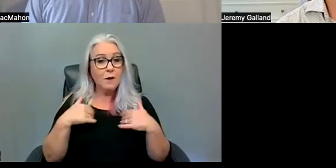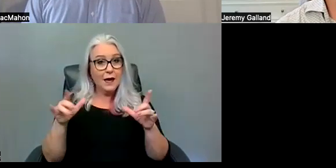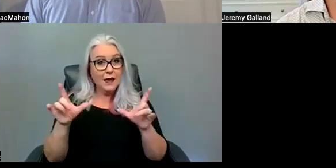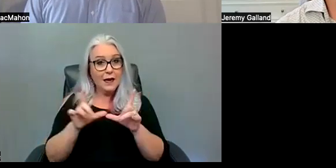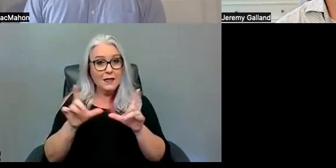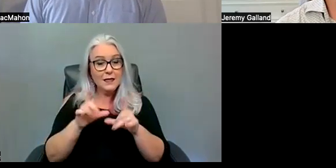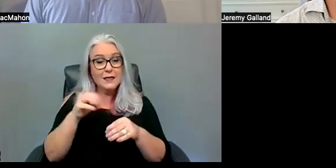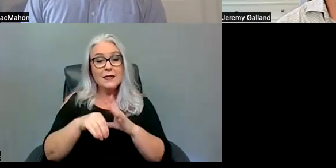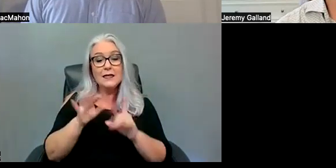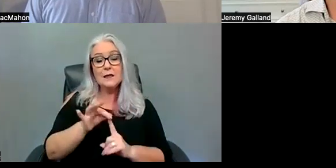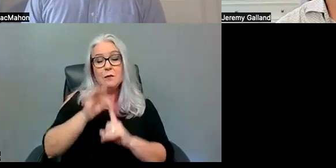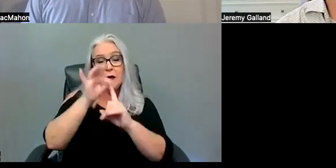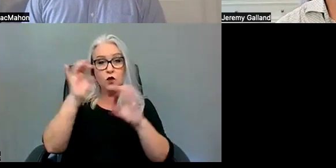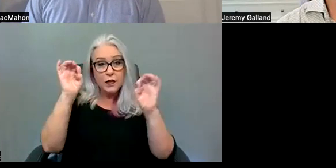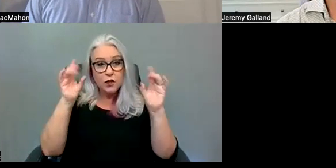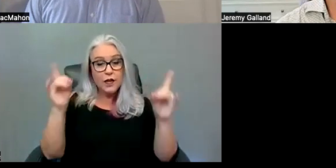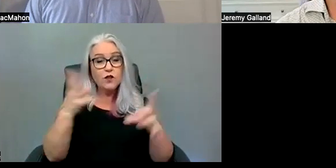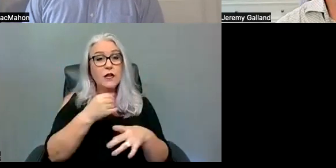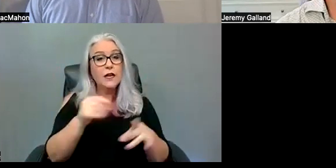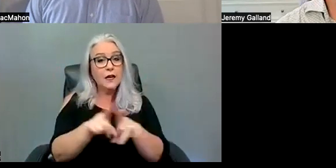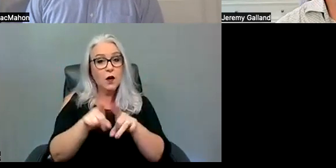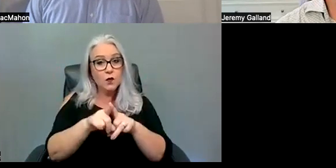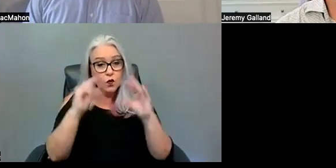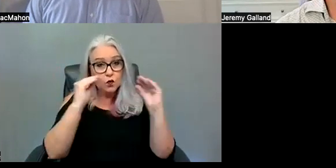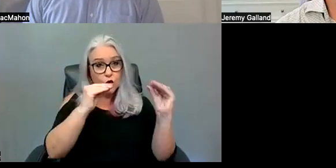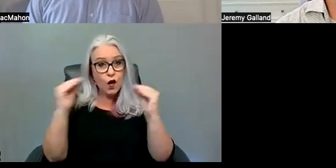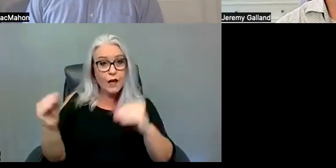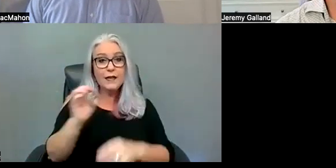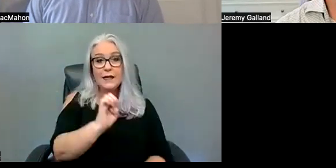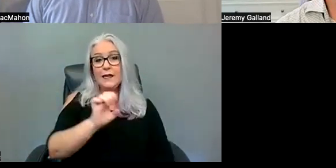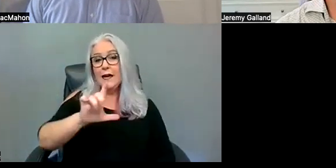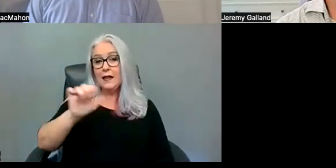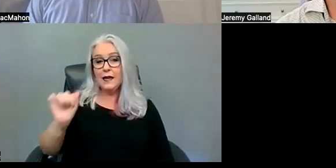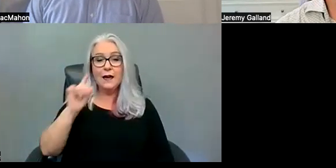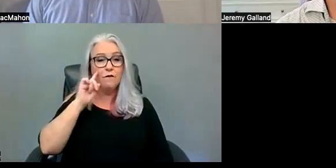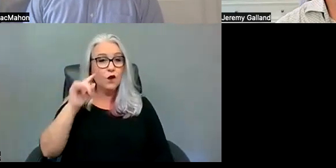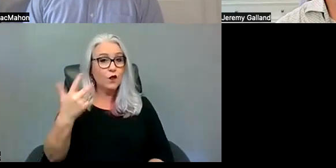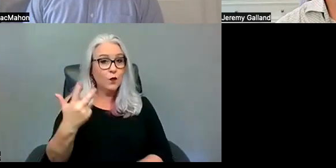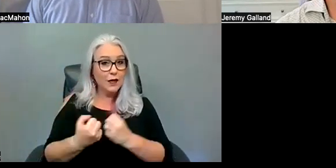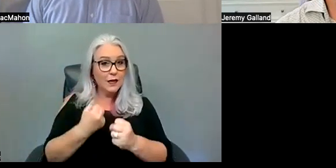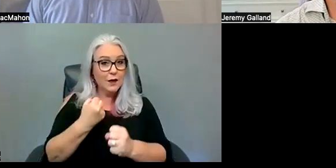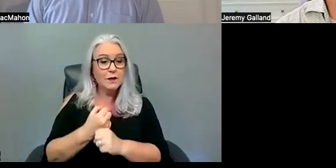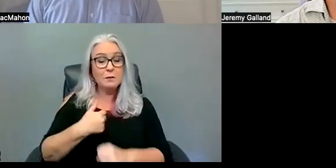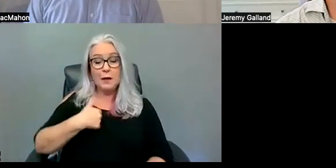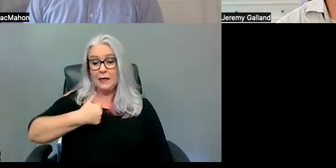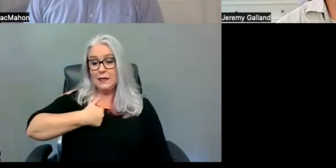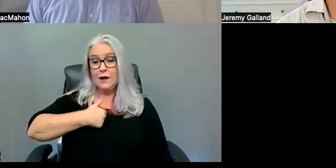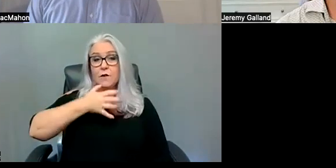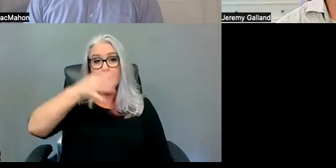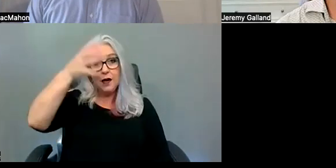and I also taught ELA in 5th grade for 3 years. As a parent, a teacher, a